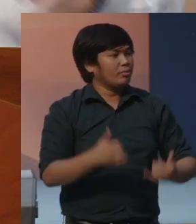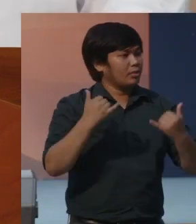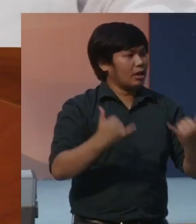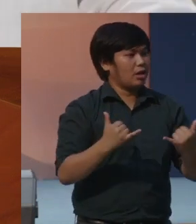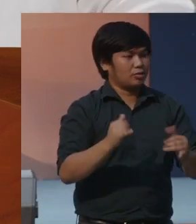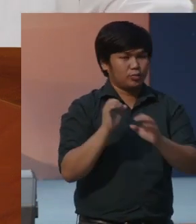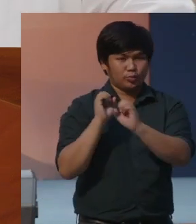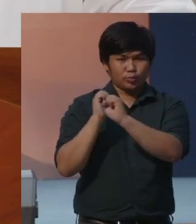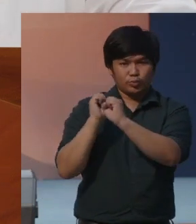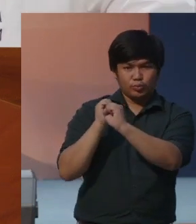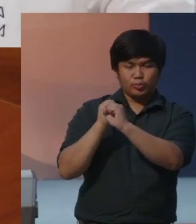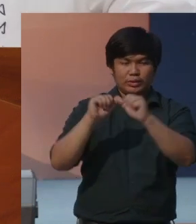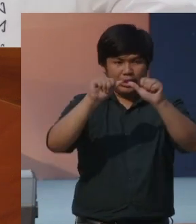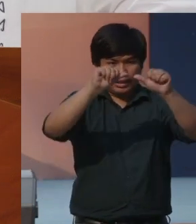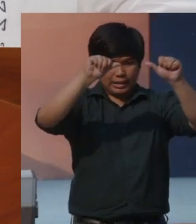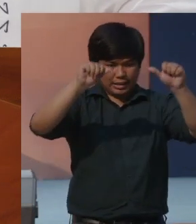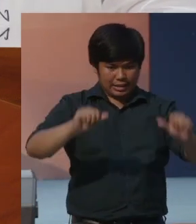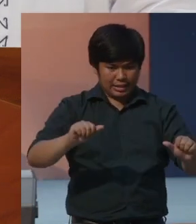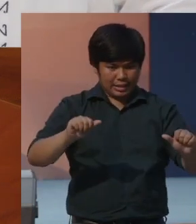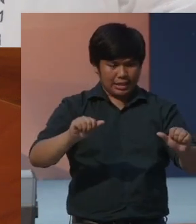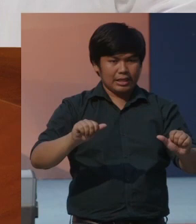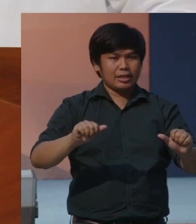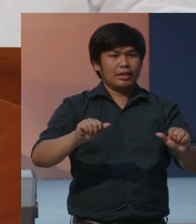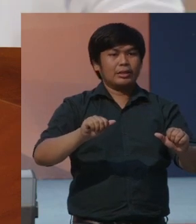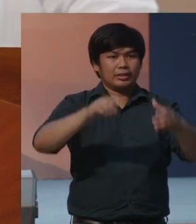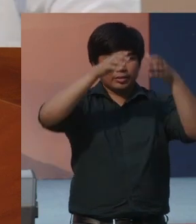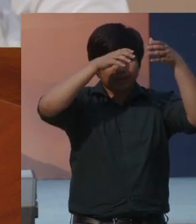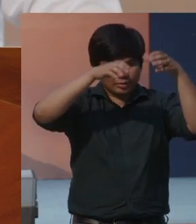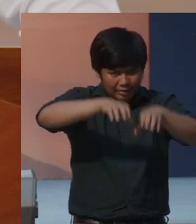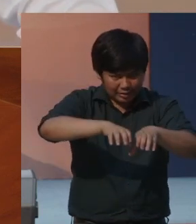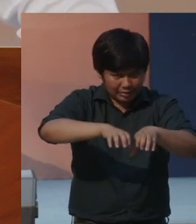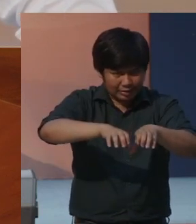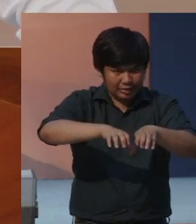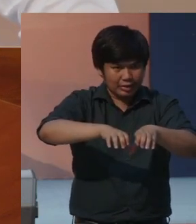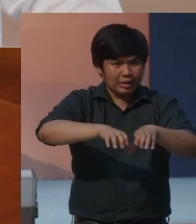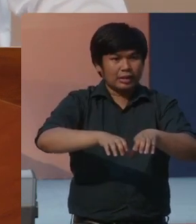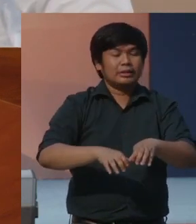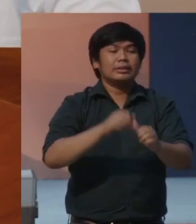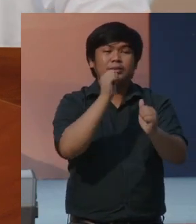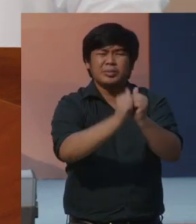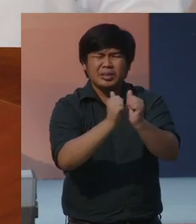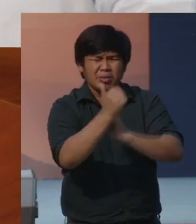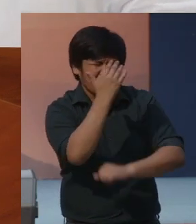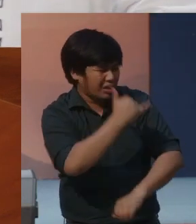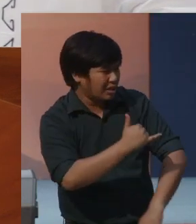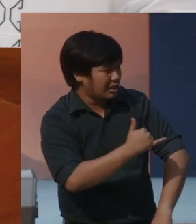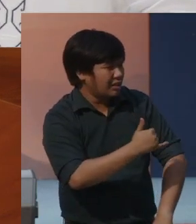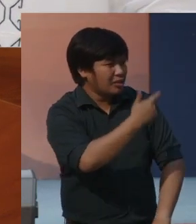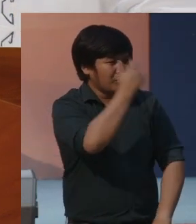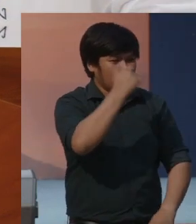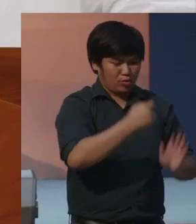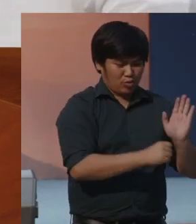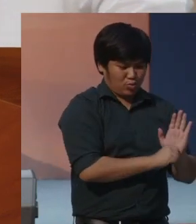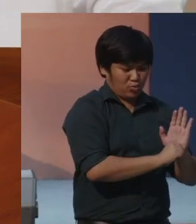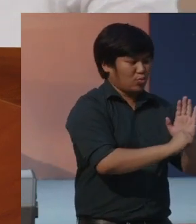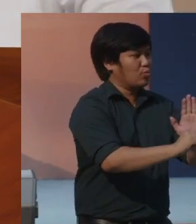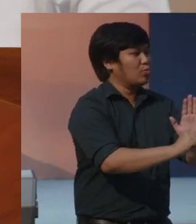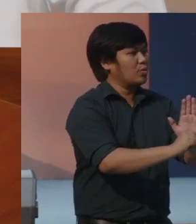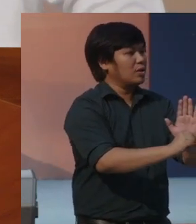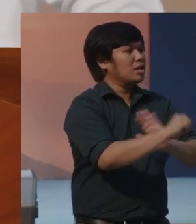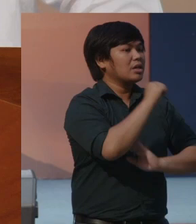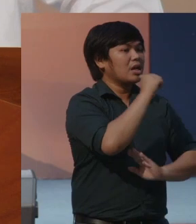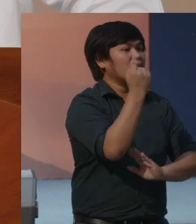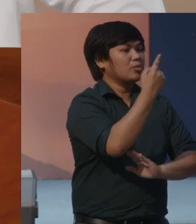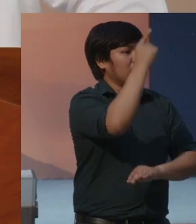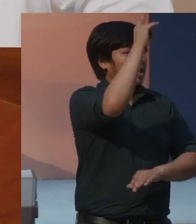po tinawag na Ark of the Covenant o Ark of the Testimony of the Lord, dahil po yun din po ay simbolo ng hindi lang ng